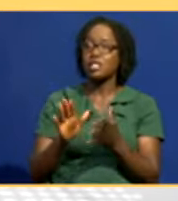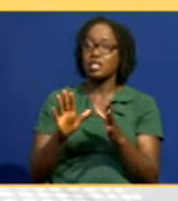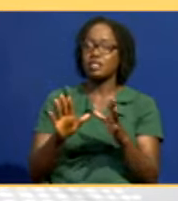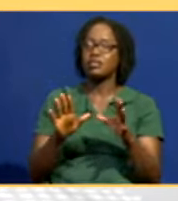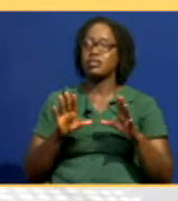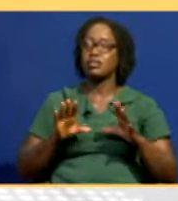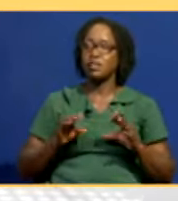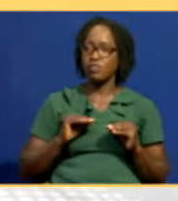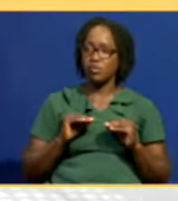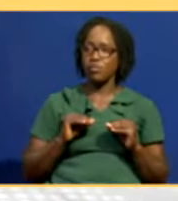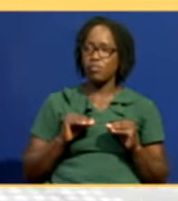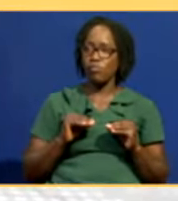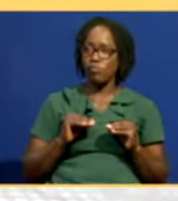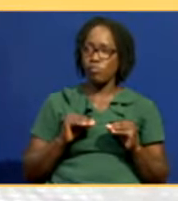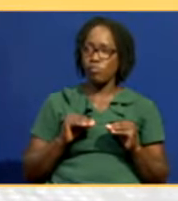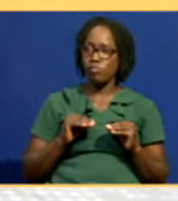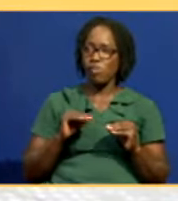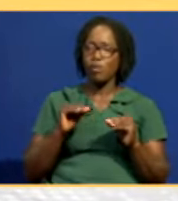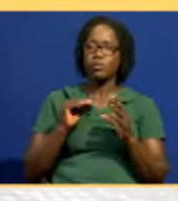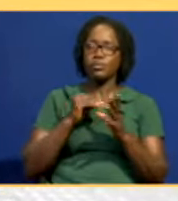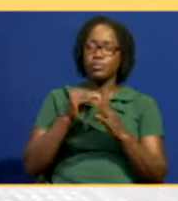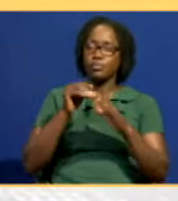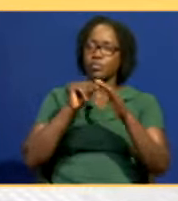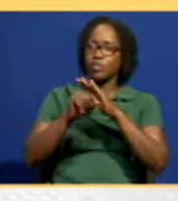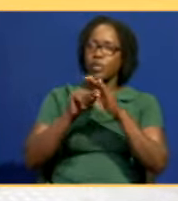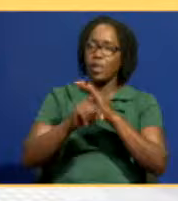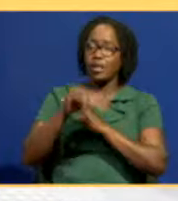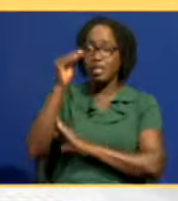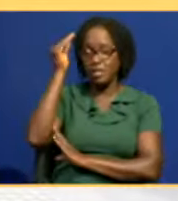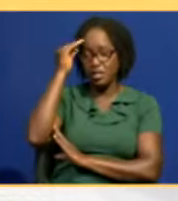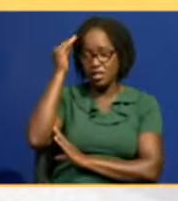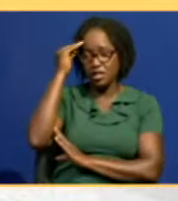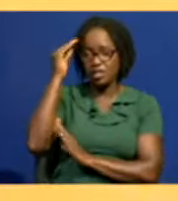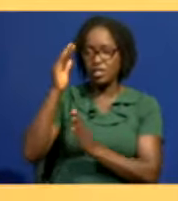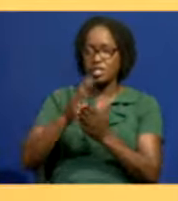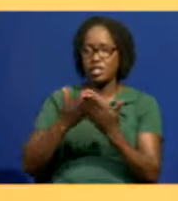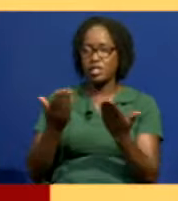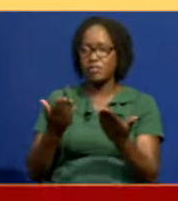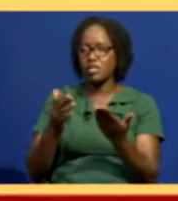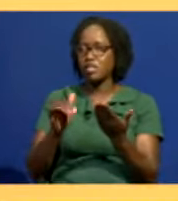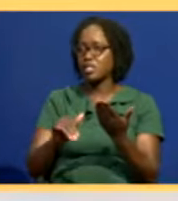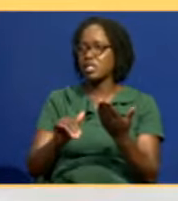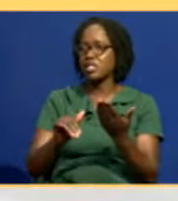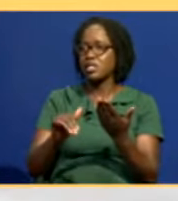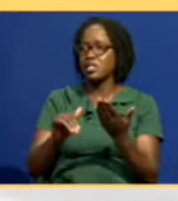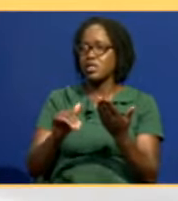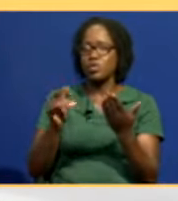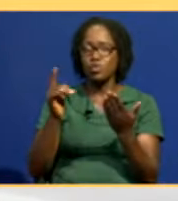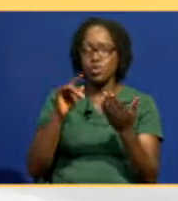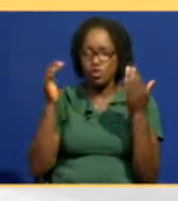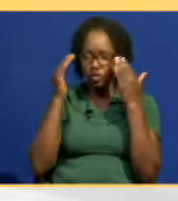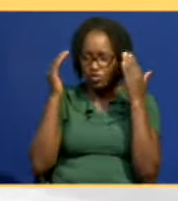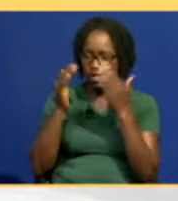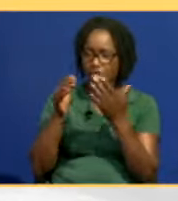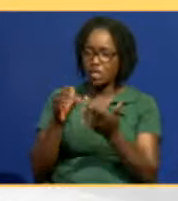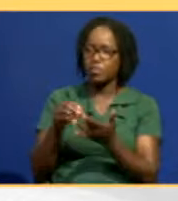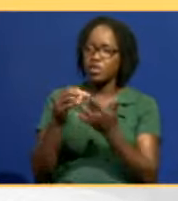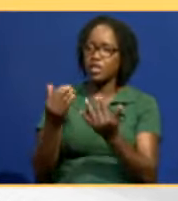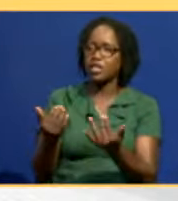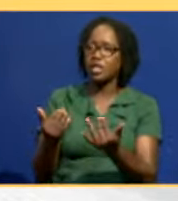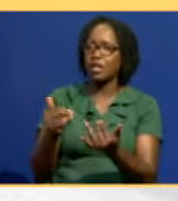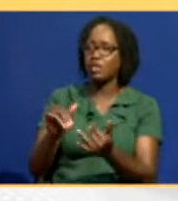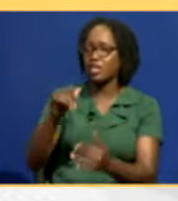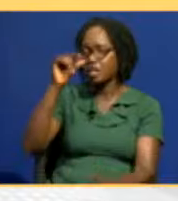receiving or accessing education. This is something that we need to look at. Particularly now, the